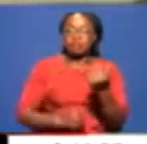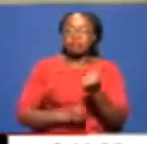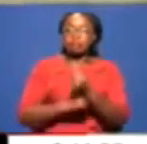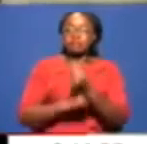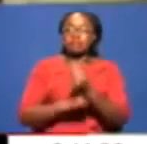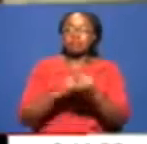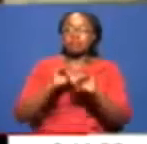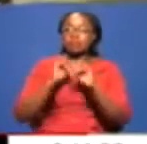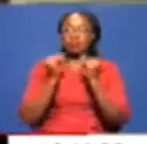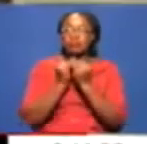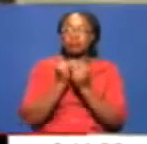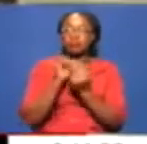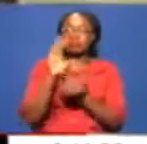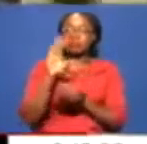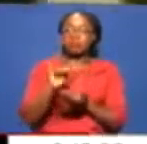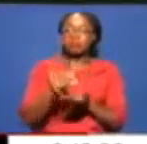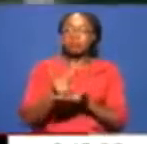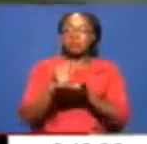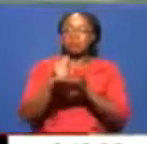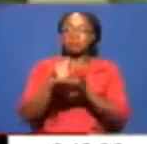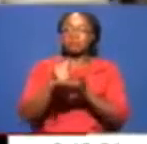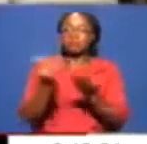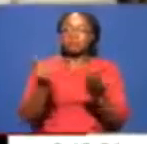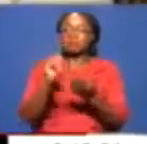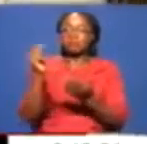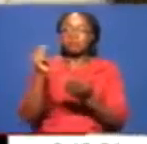Kenya because of widespread corruption.